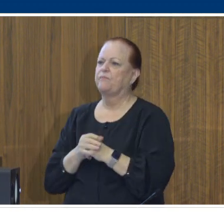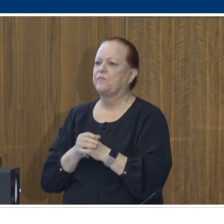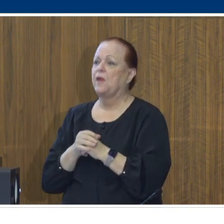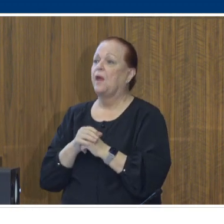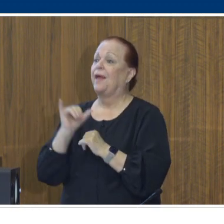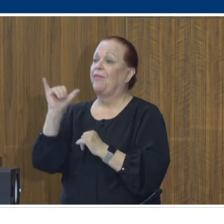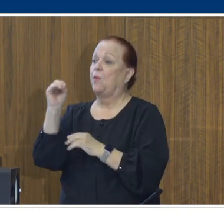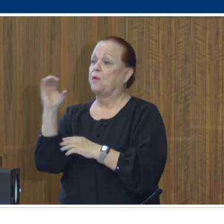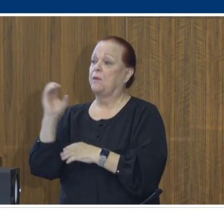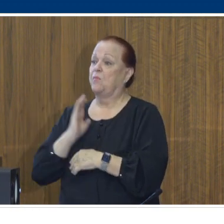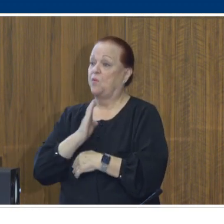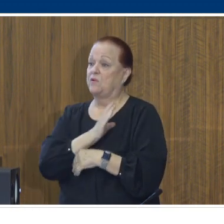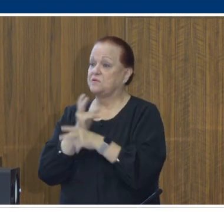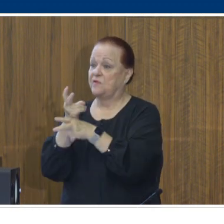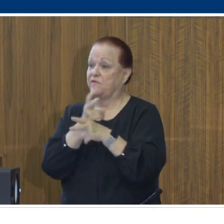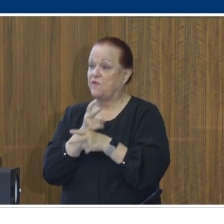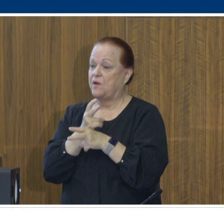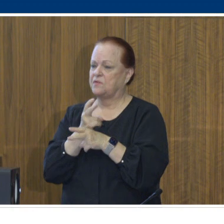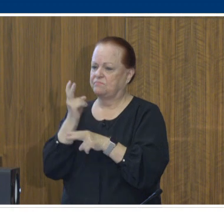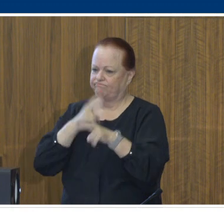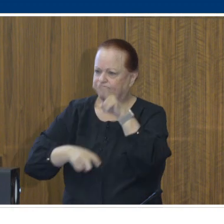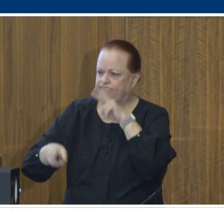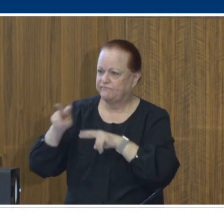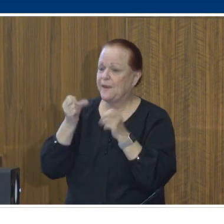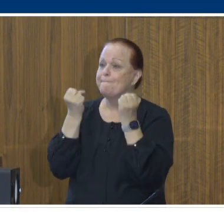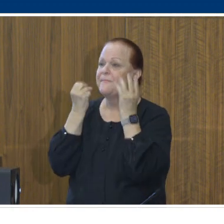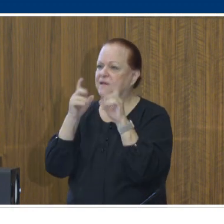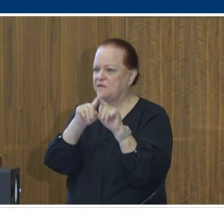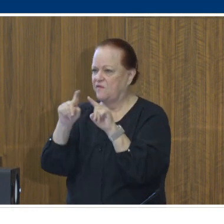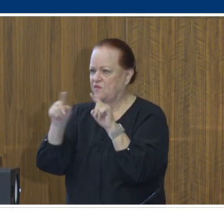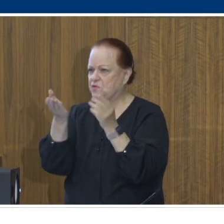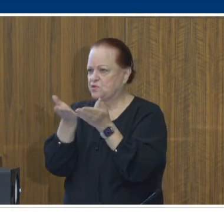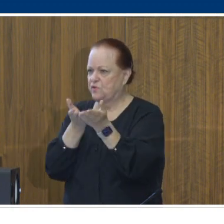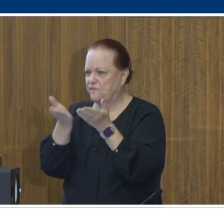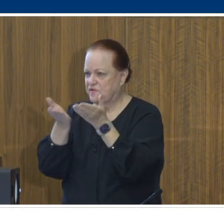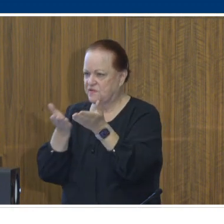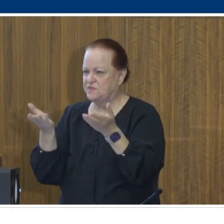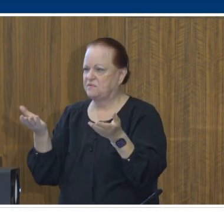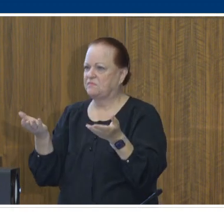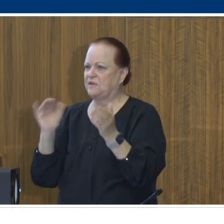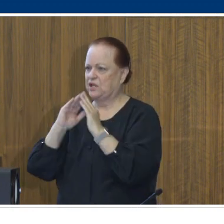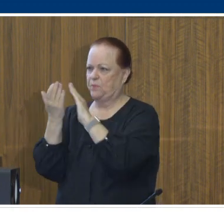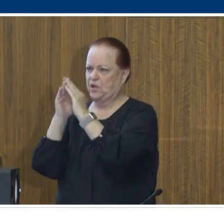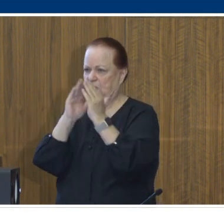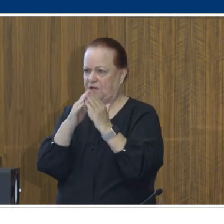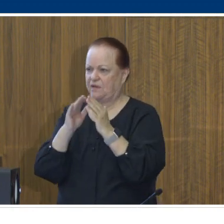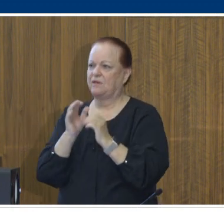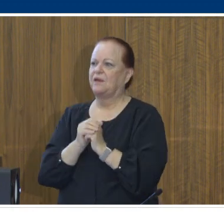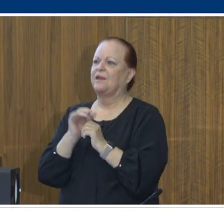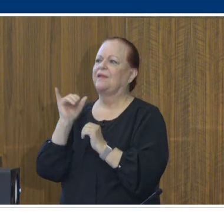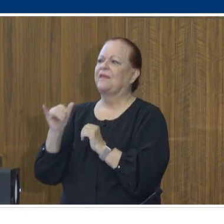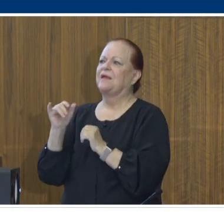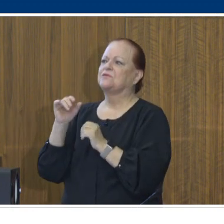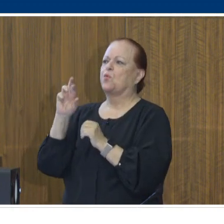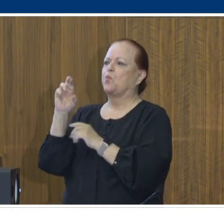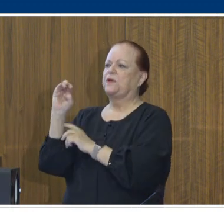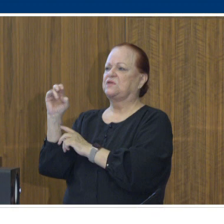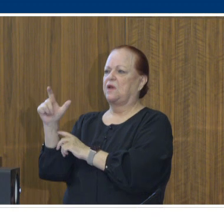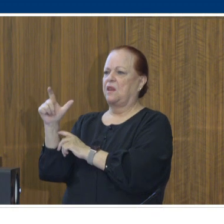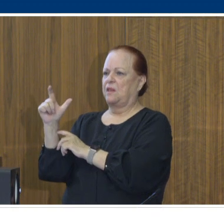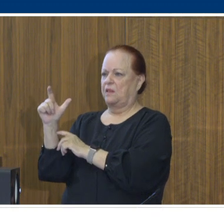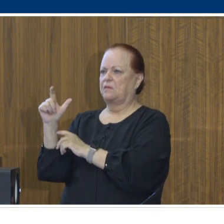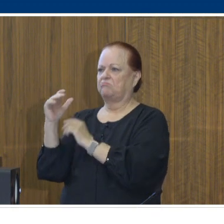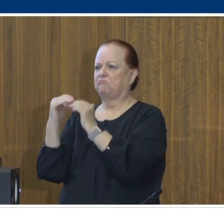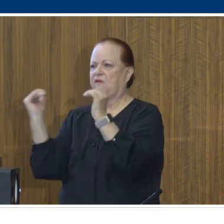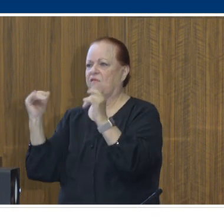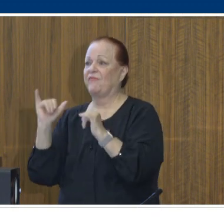of Supervisors oversees many services and resources in the community that are provided on a regional level. Those include